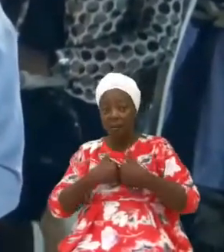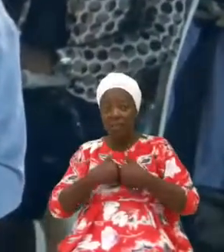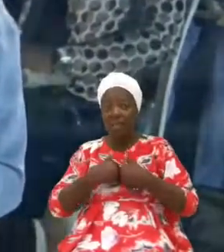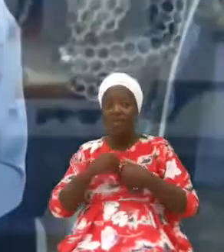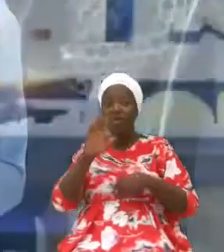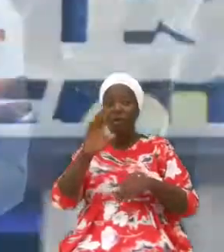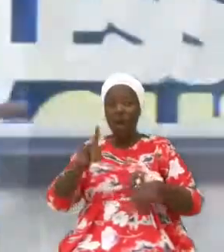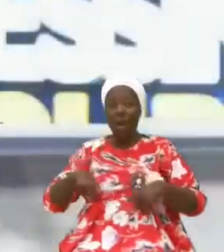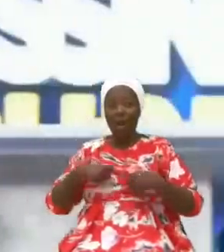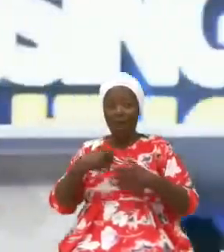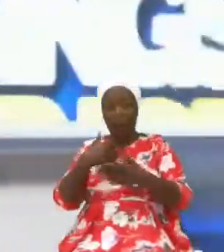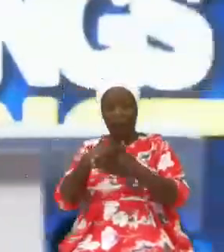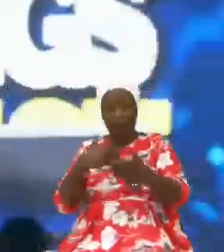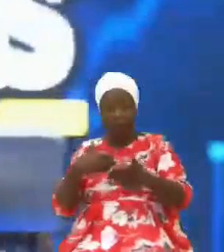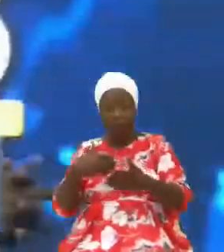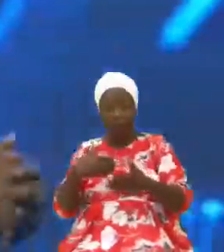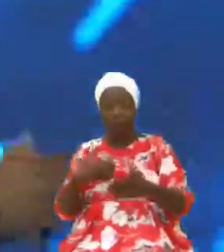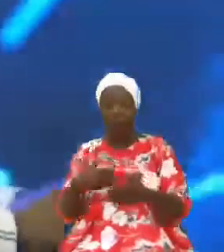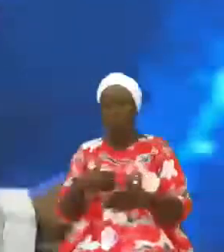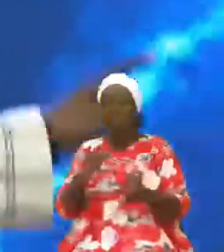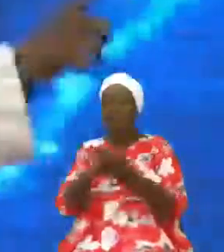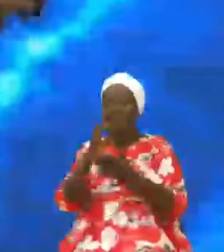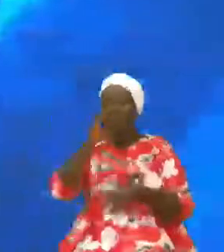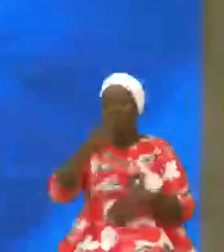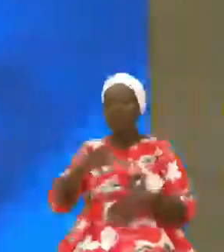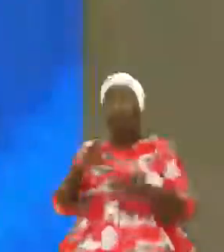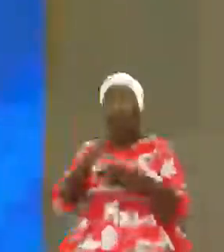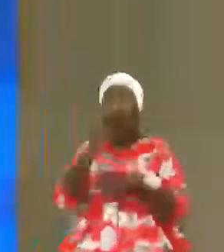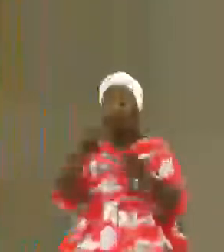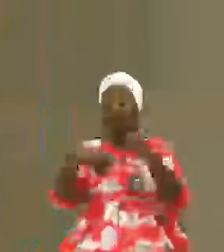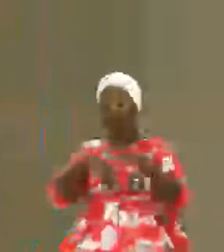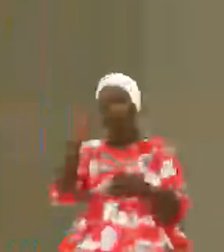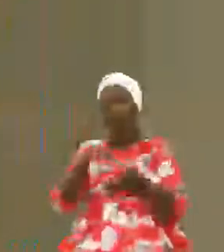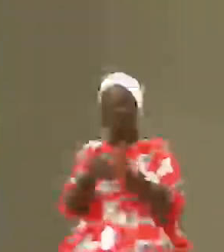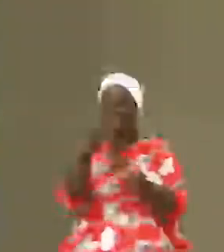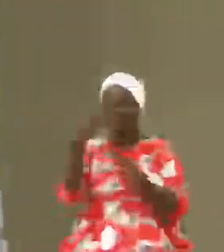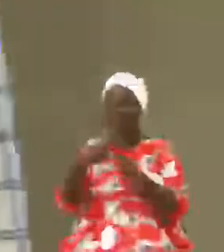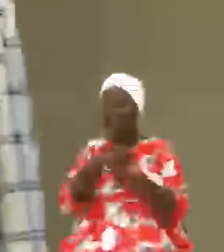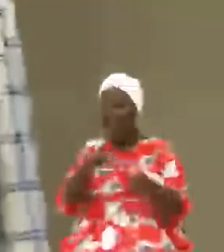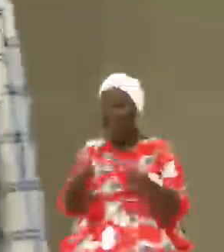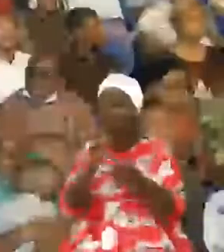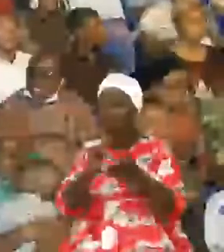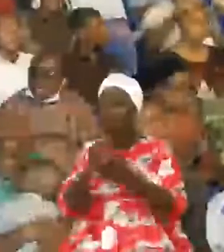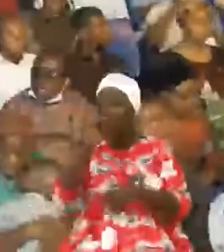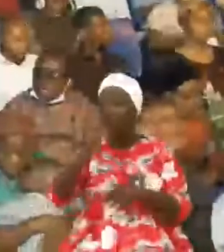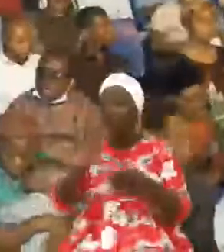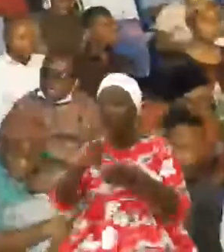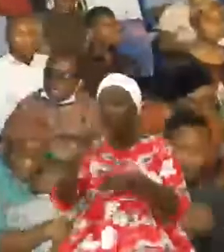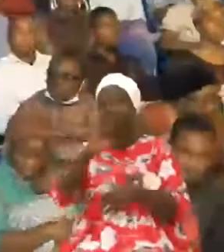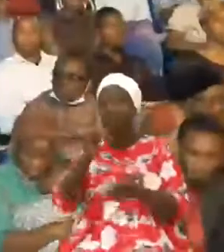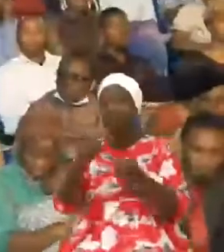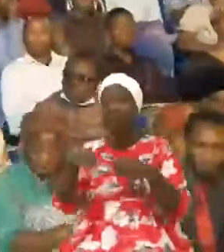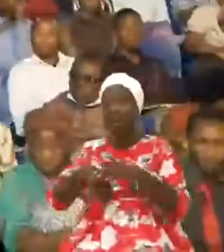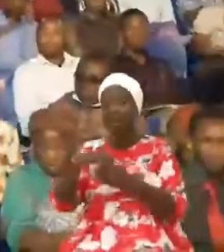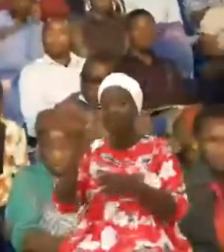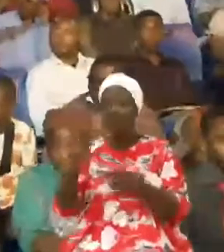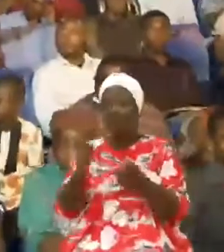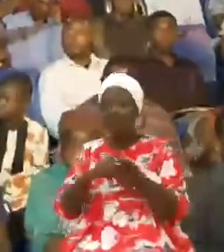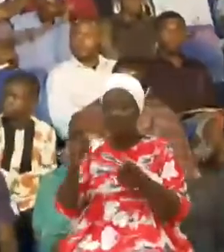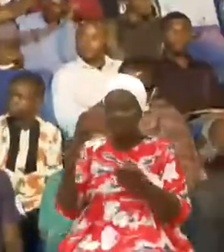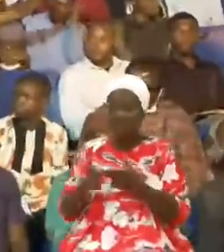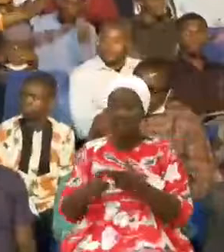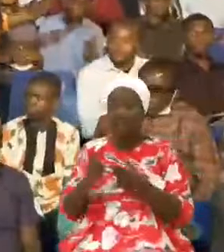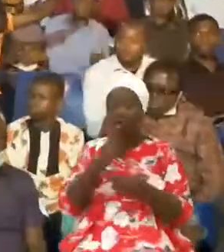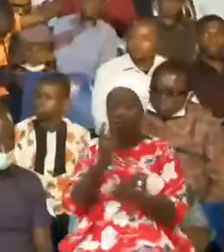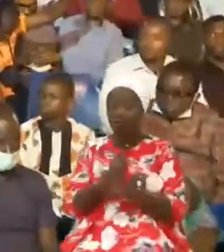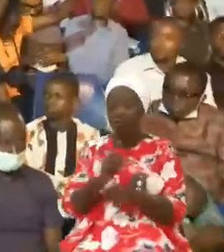that possessed your life before, that evil spirit will come out. And as that evil spirit is